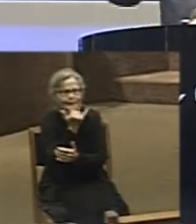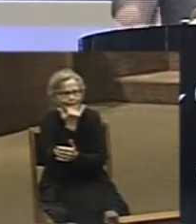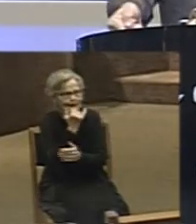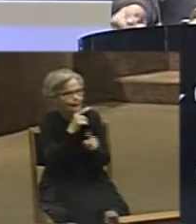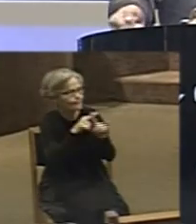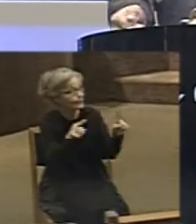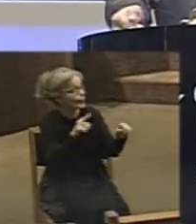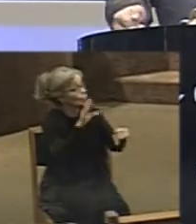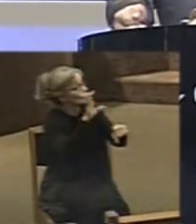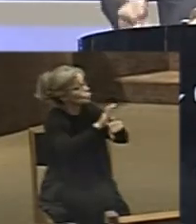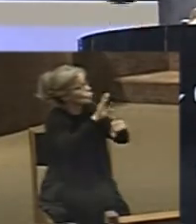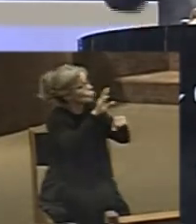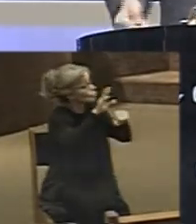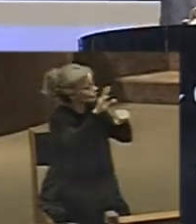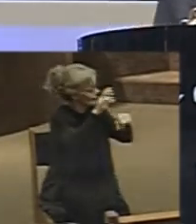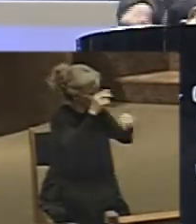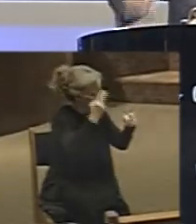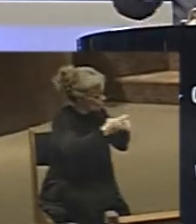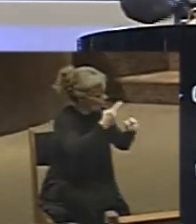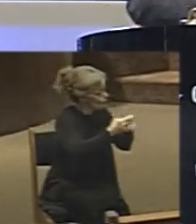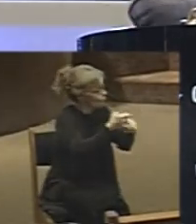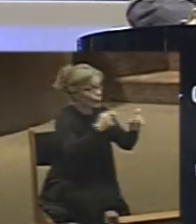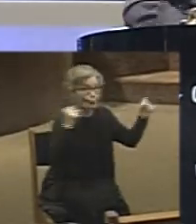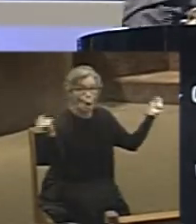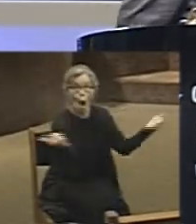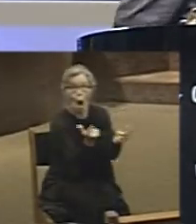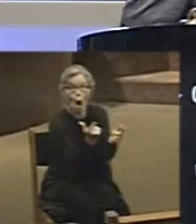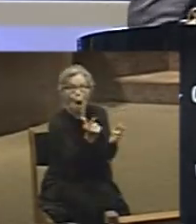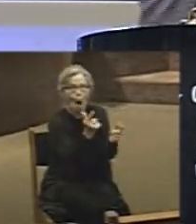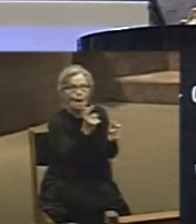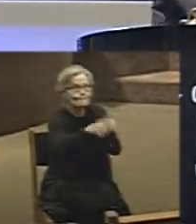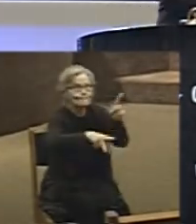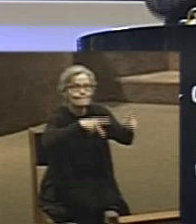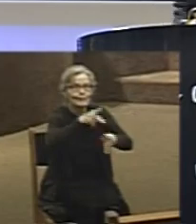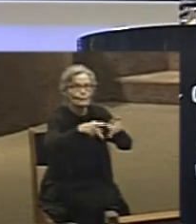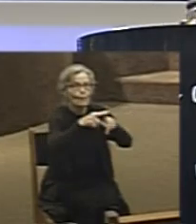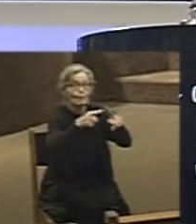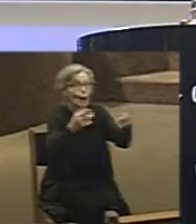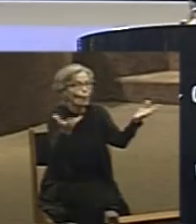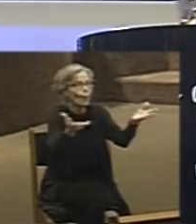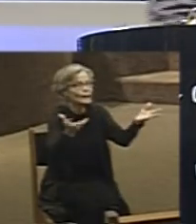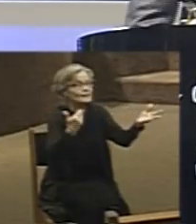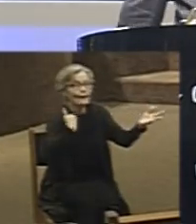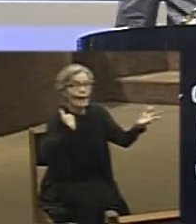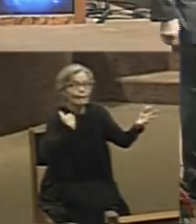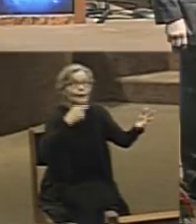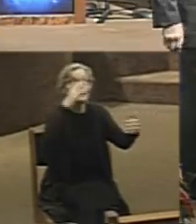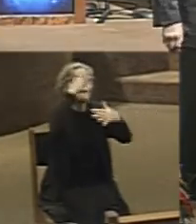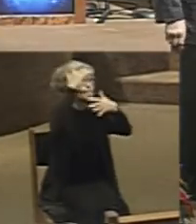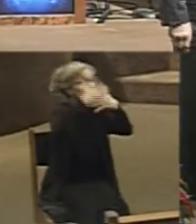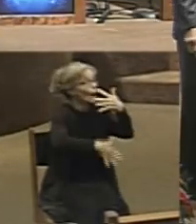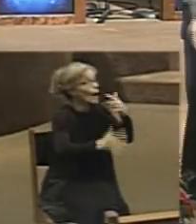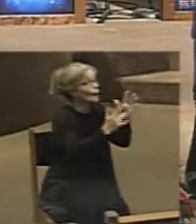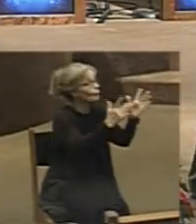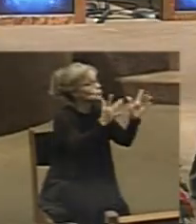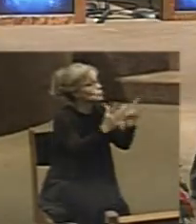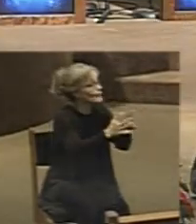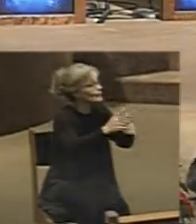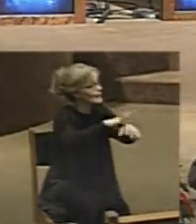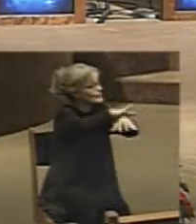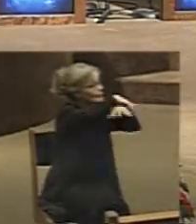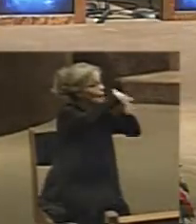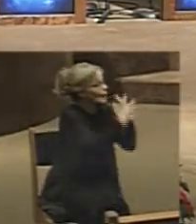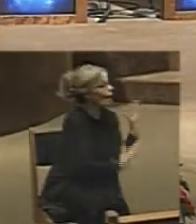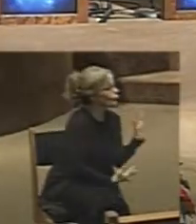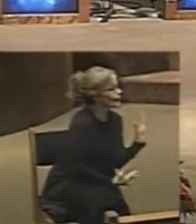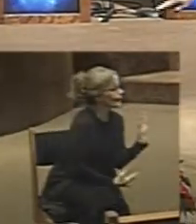flawed humanity, but it's got God at its core, and it's got truth as its foundation, and it's the